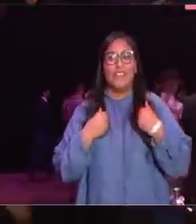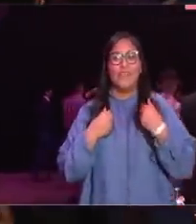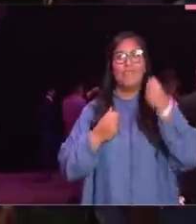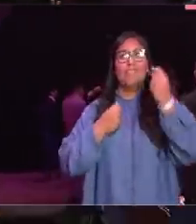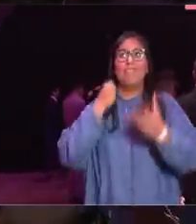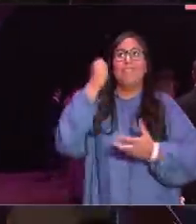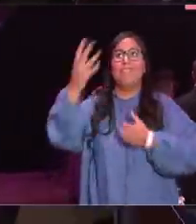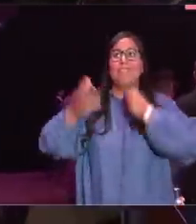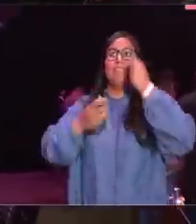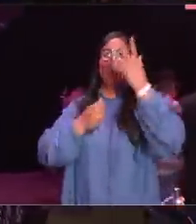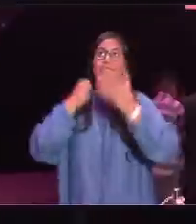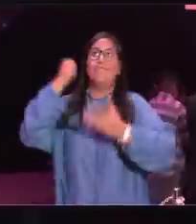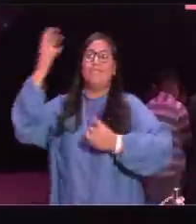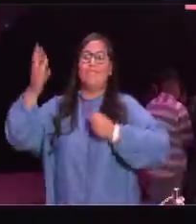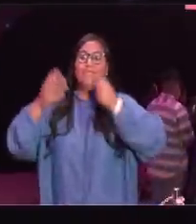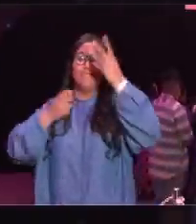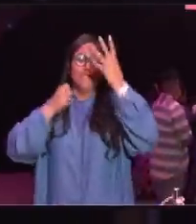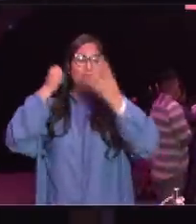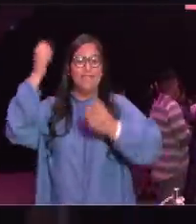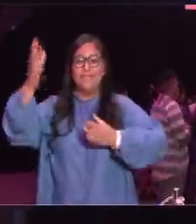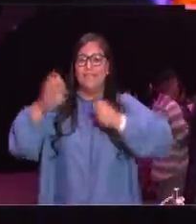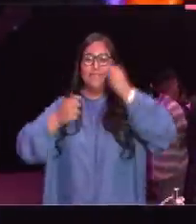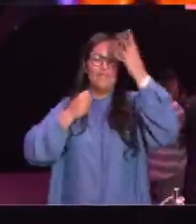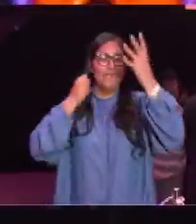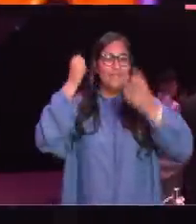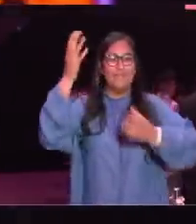darle todo al Señor.